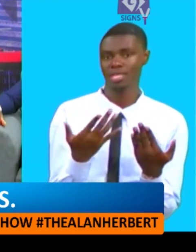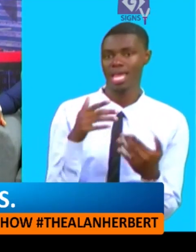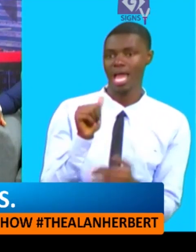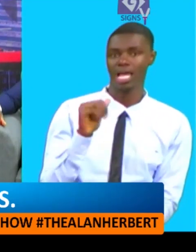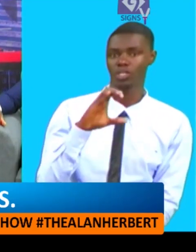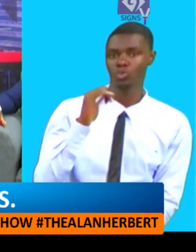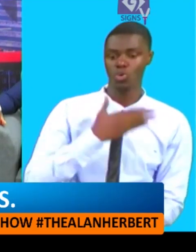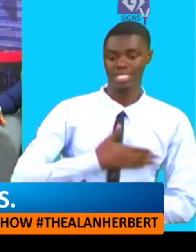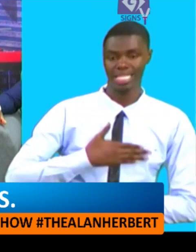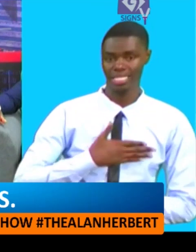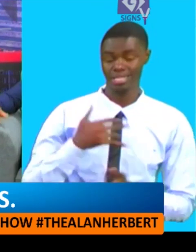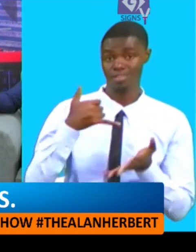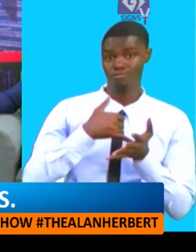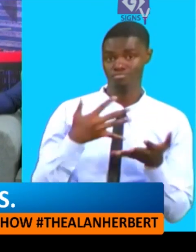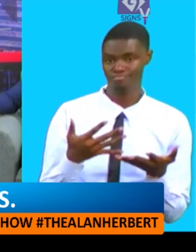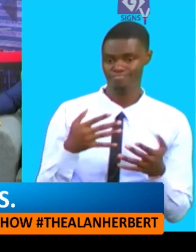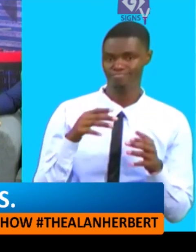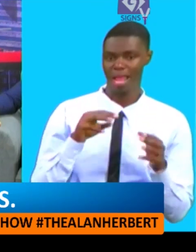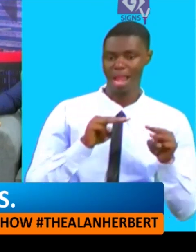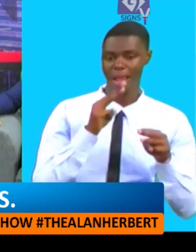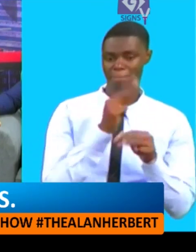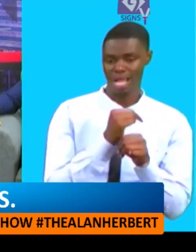science is involved with calculations.